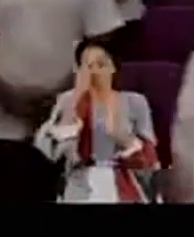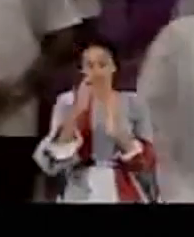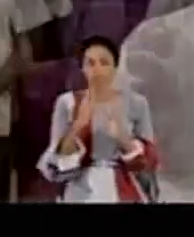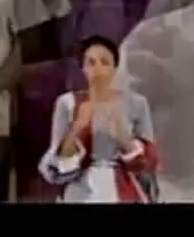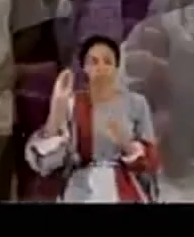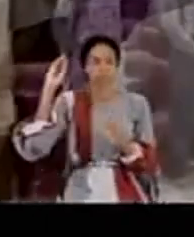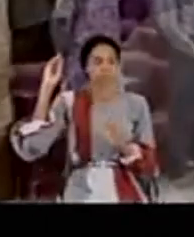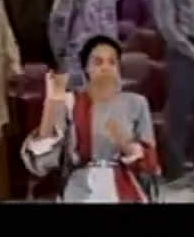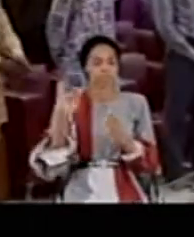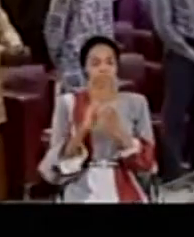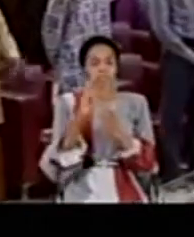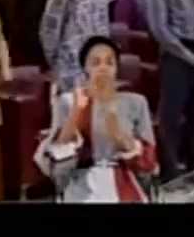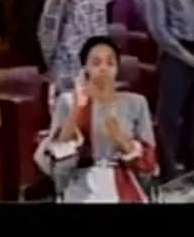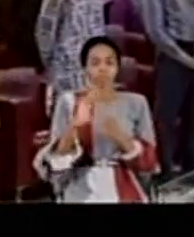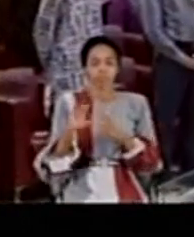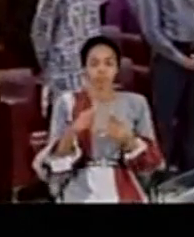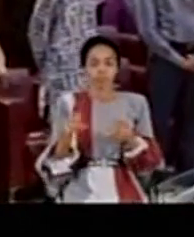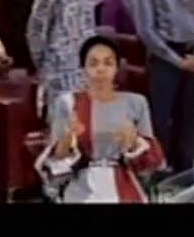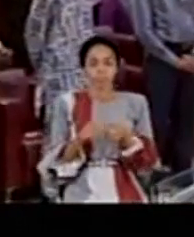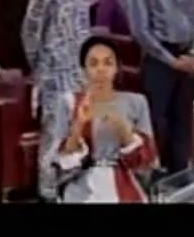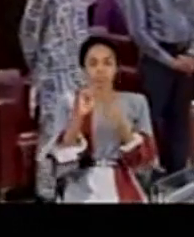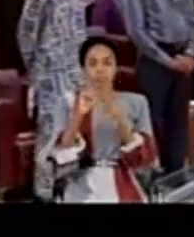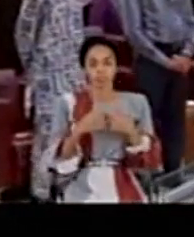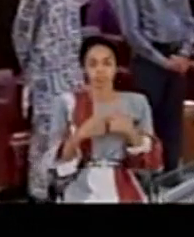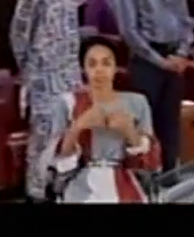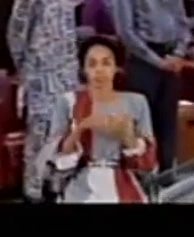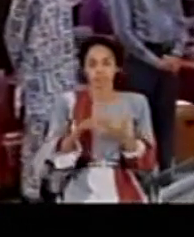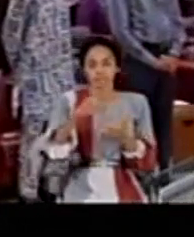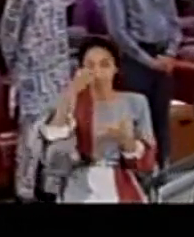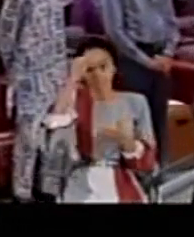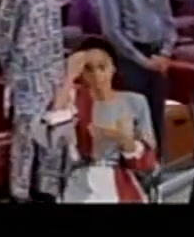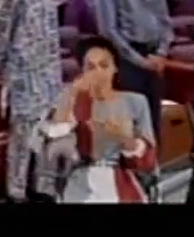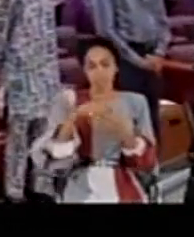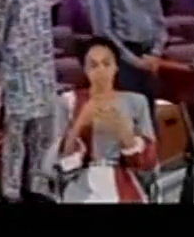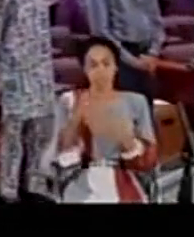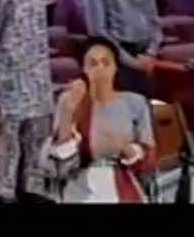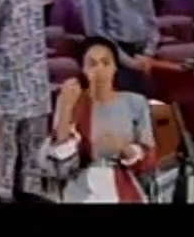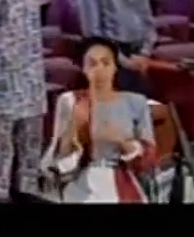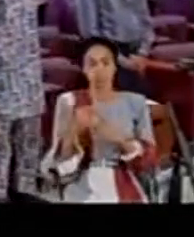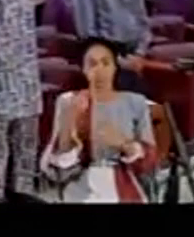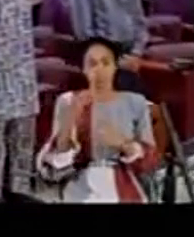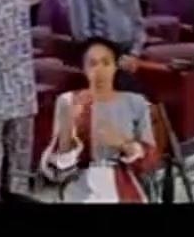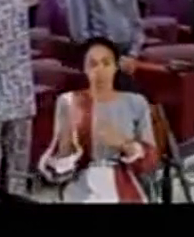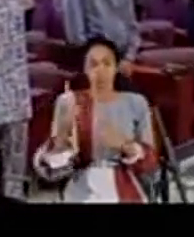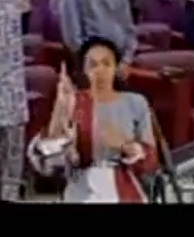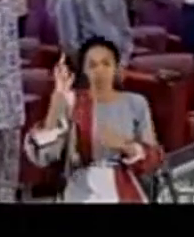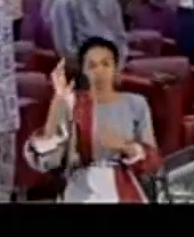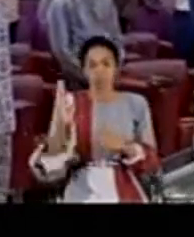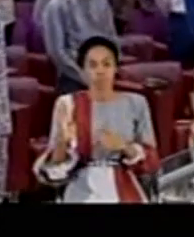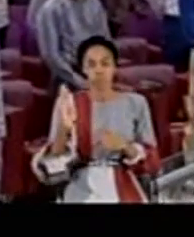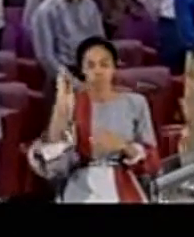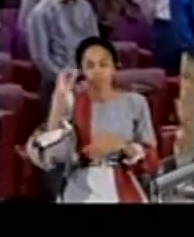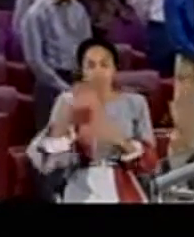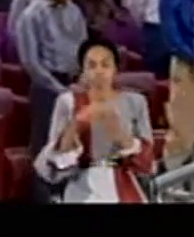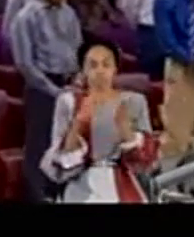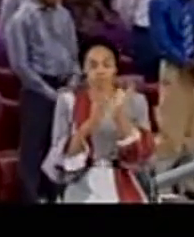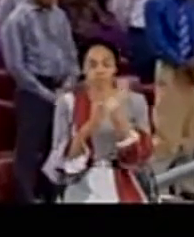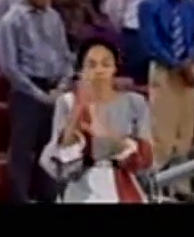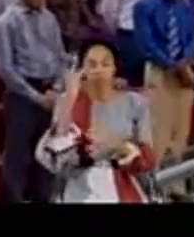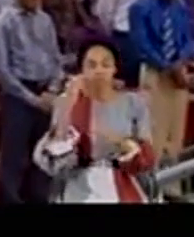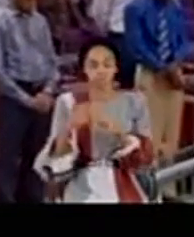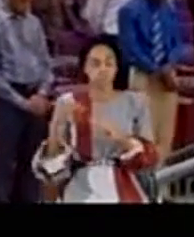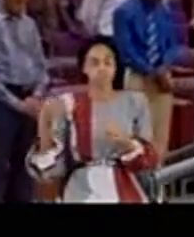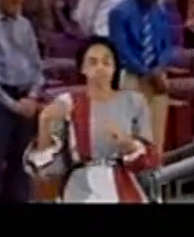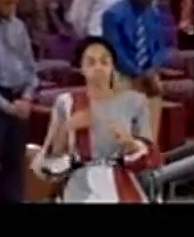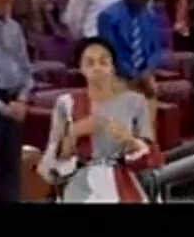do as you have learned in the Word of God. In Jesus' name, we